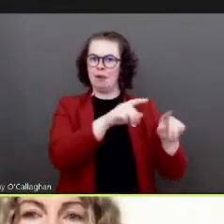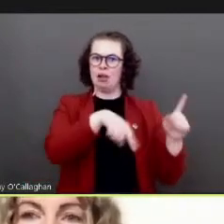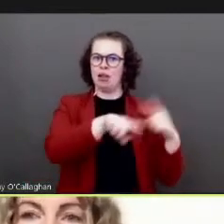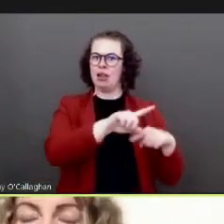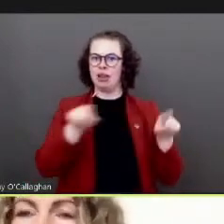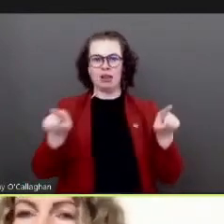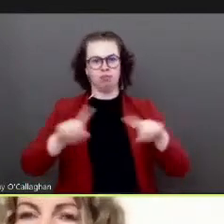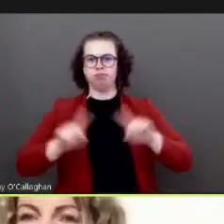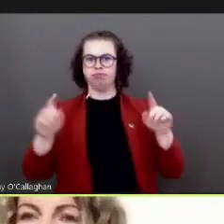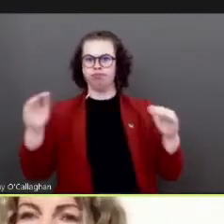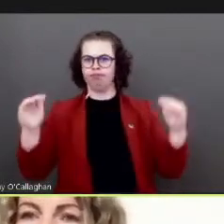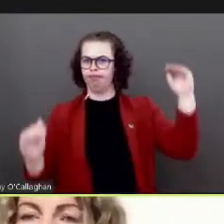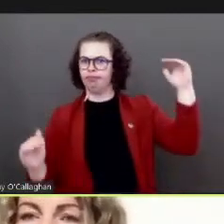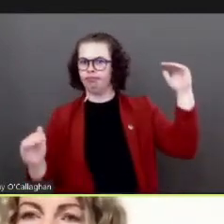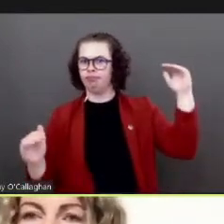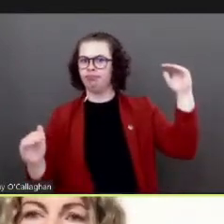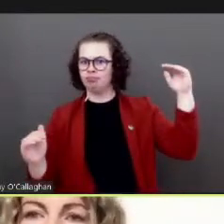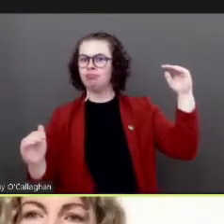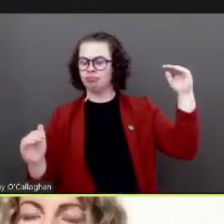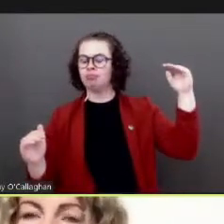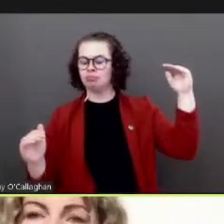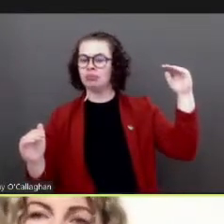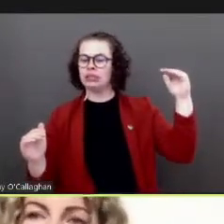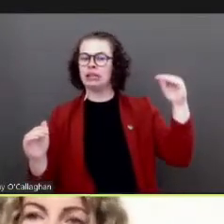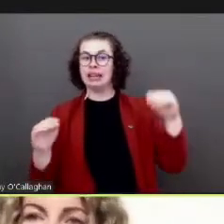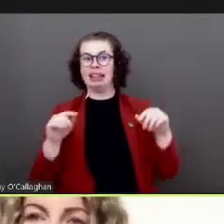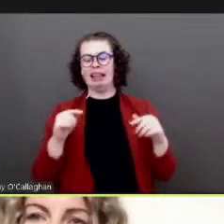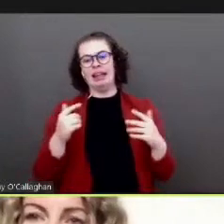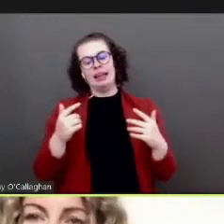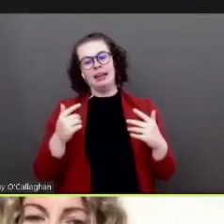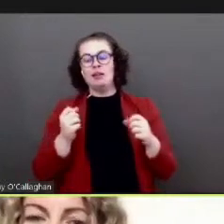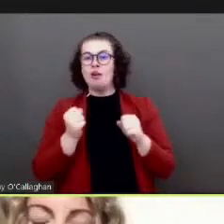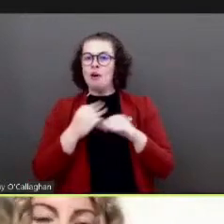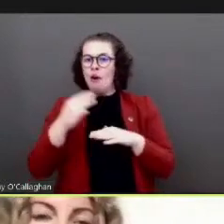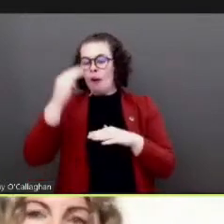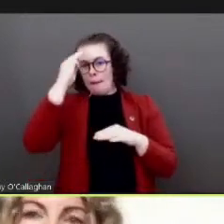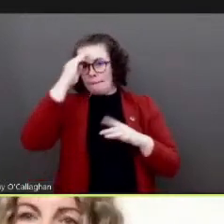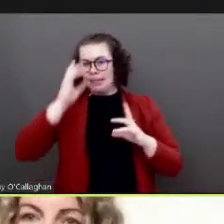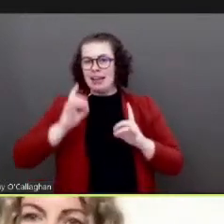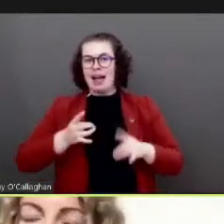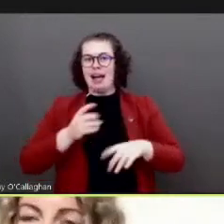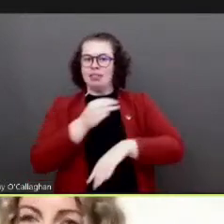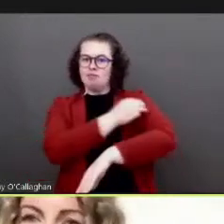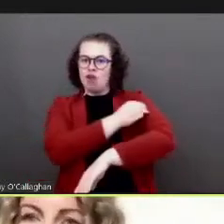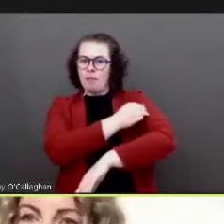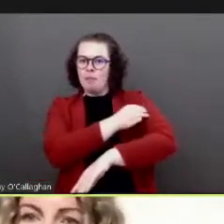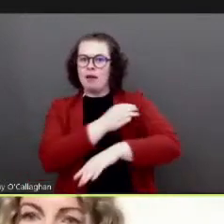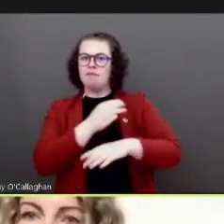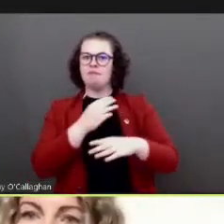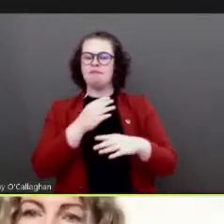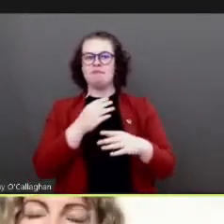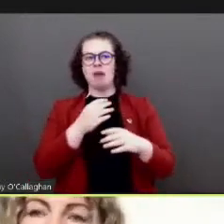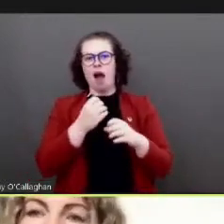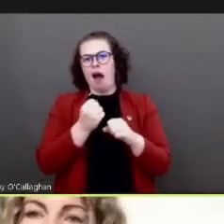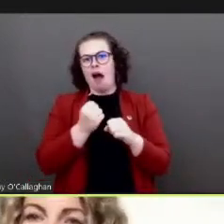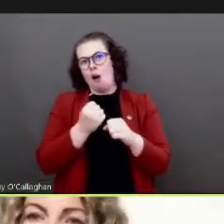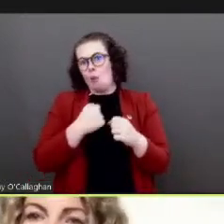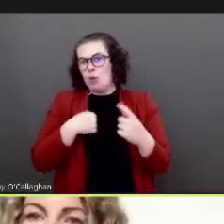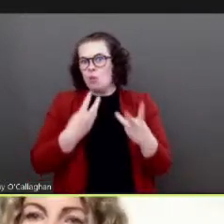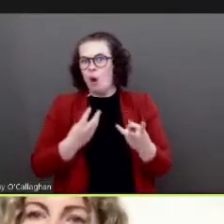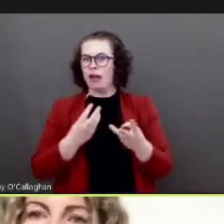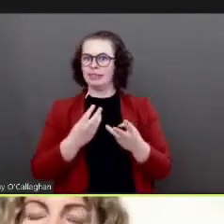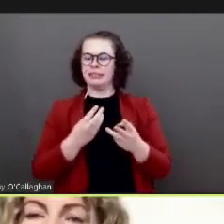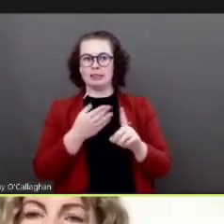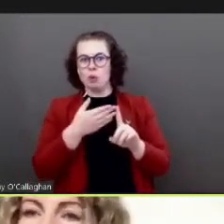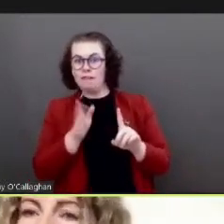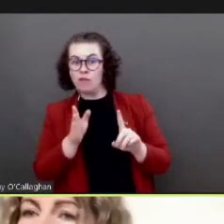that anybody would want. And I mean, all mental health difficulties are things that would rather be avoided. But this one in particular